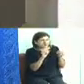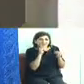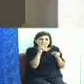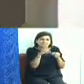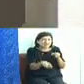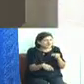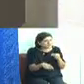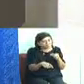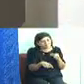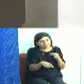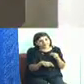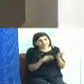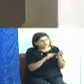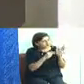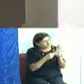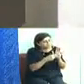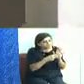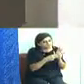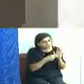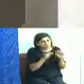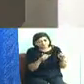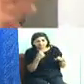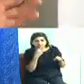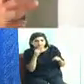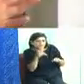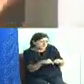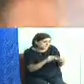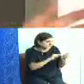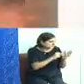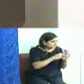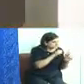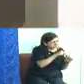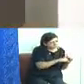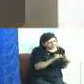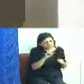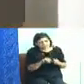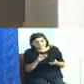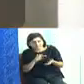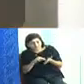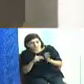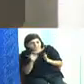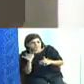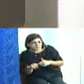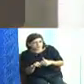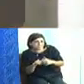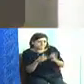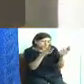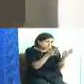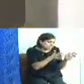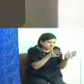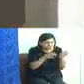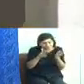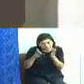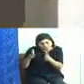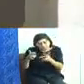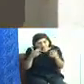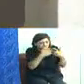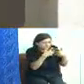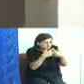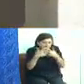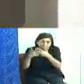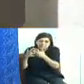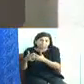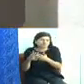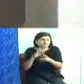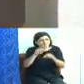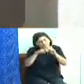allegories or stories where you could just say this means this and that means that and kind of line up everything and it all tied up with a